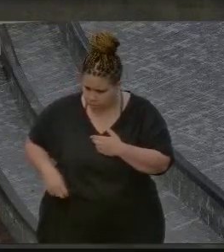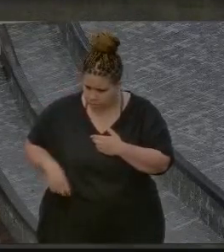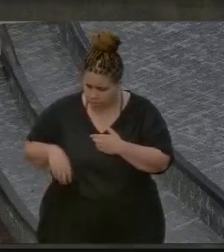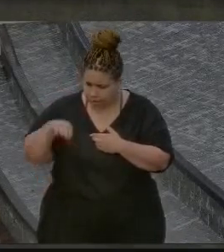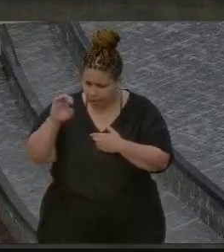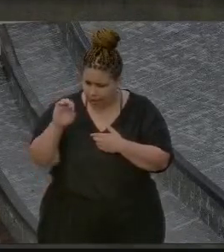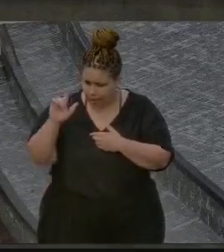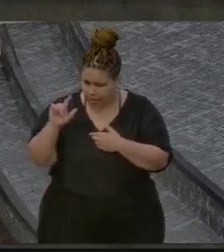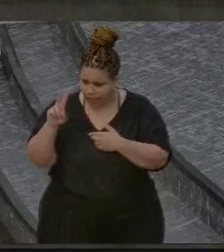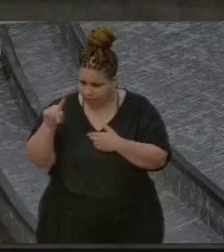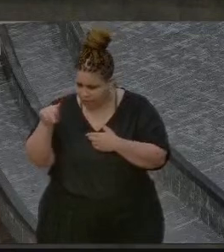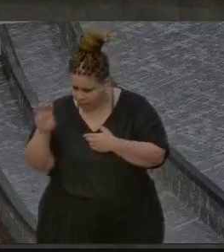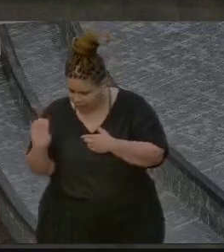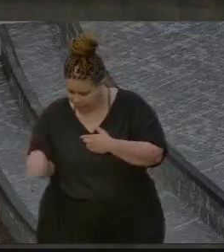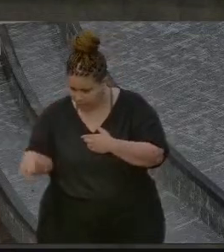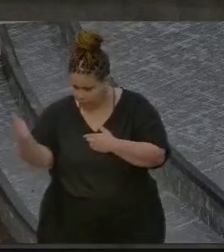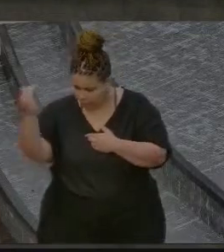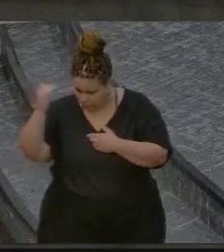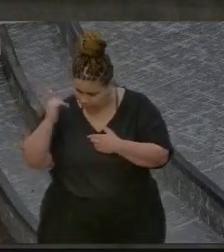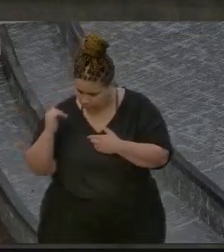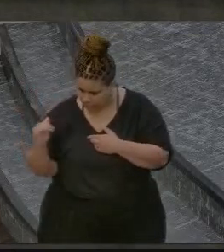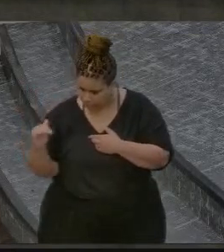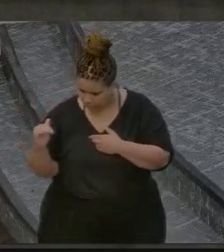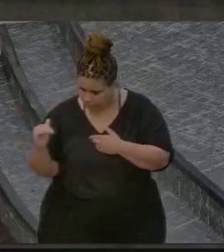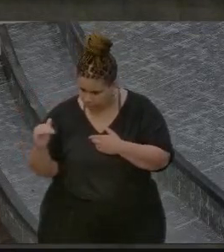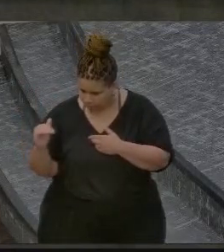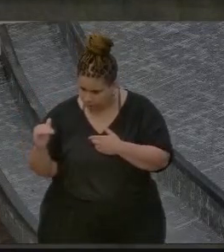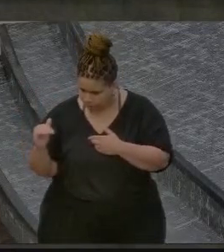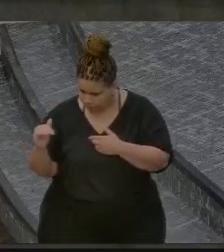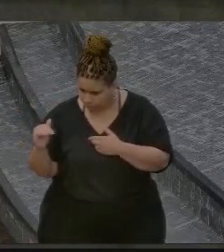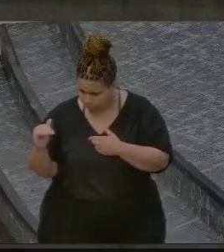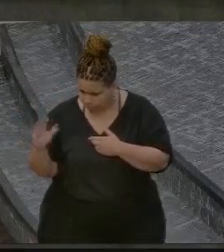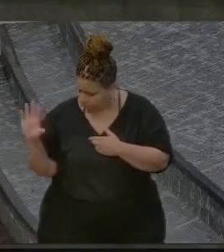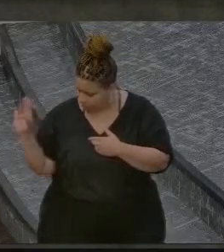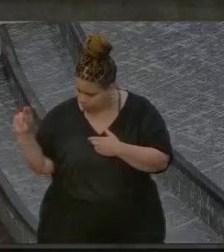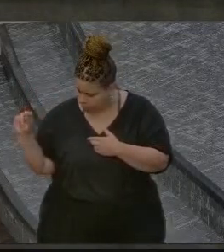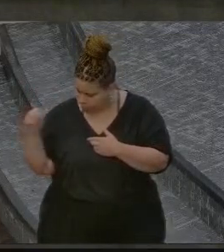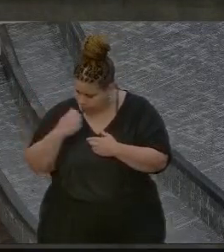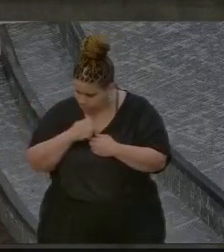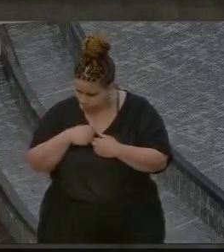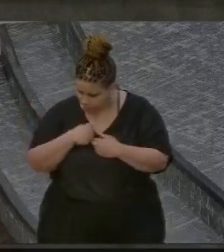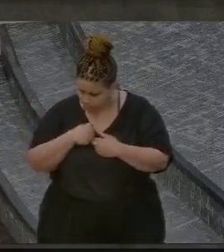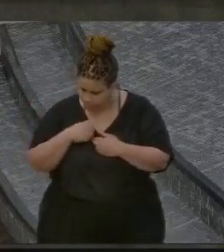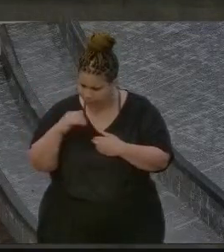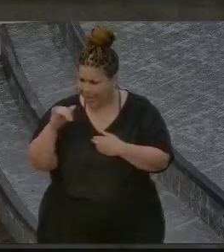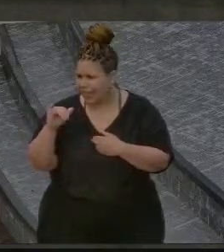Elevate, and is that the correct?